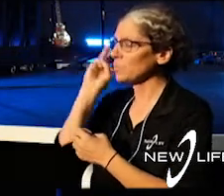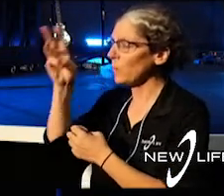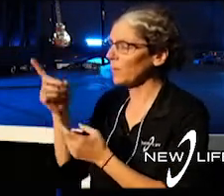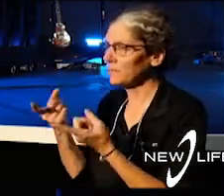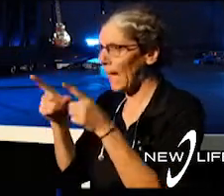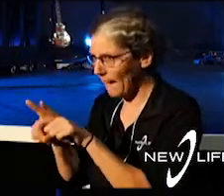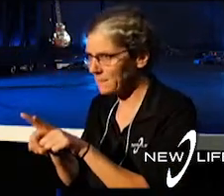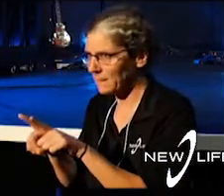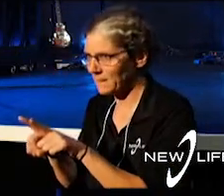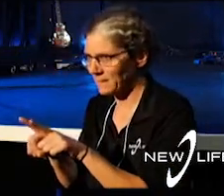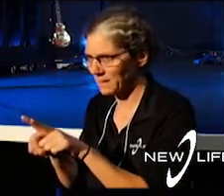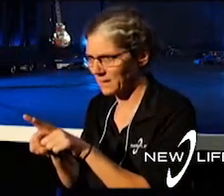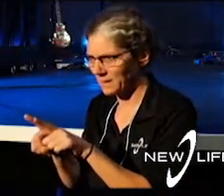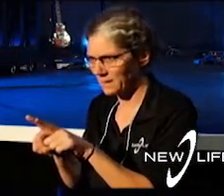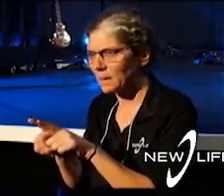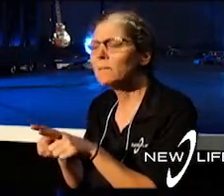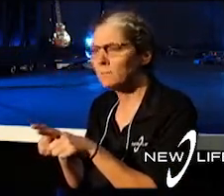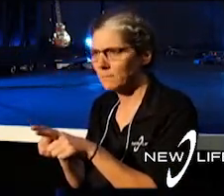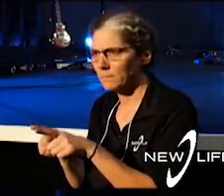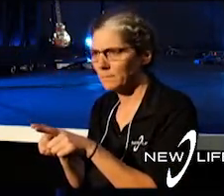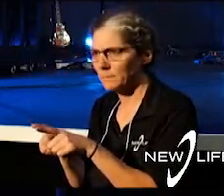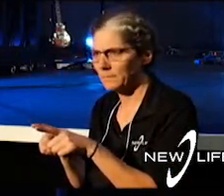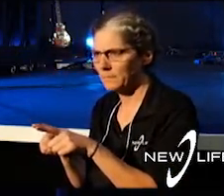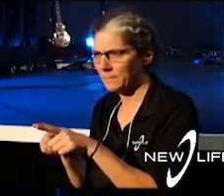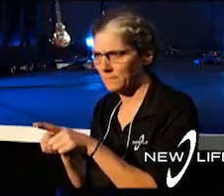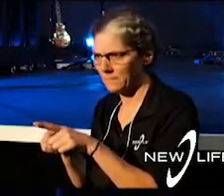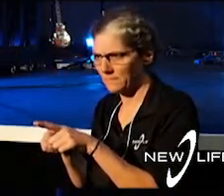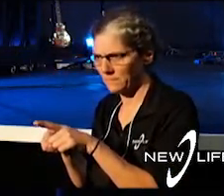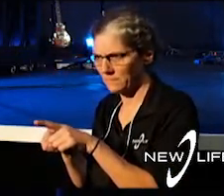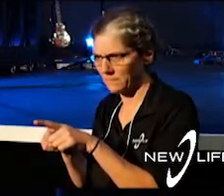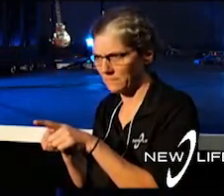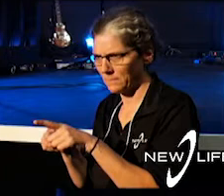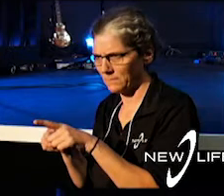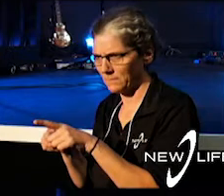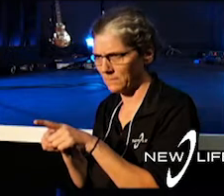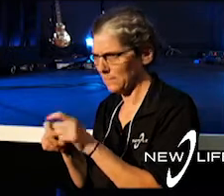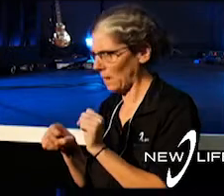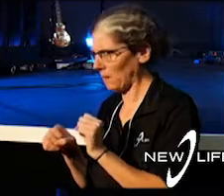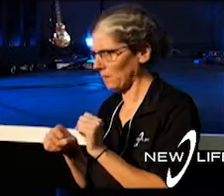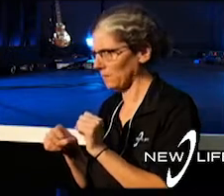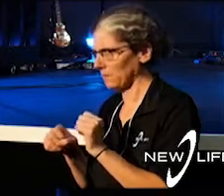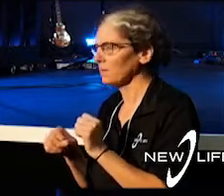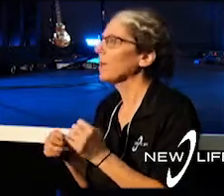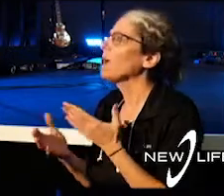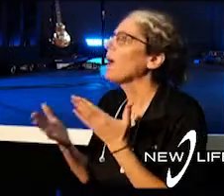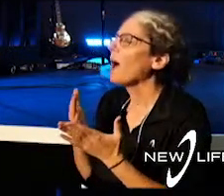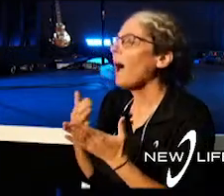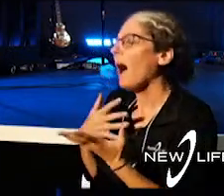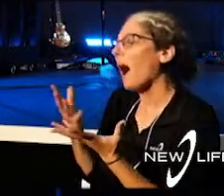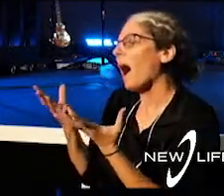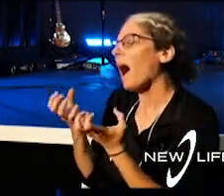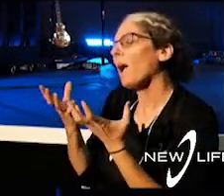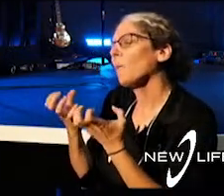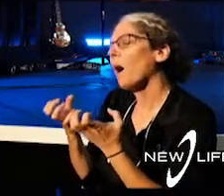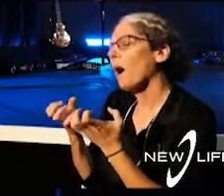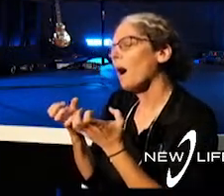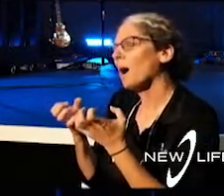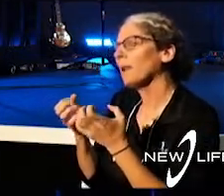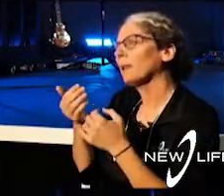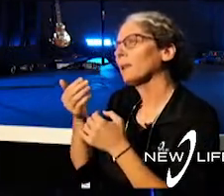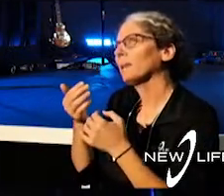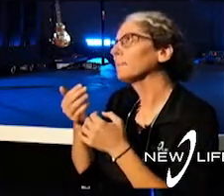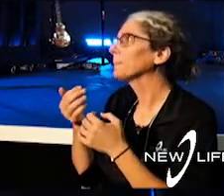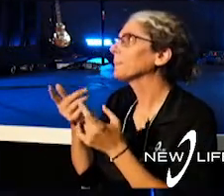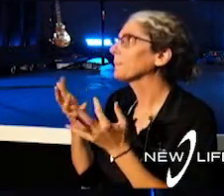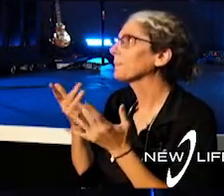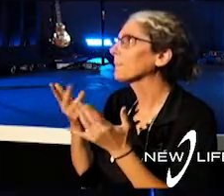person, there's this situation, and I'm feeling this way. And I feel so strongly, Lord, I feel like I'm right, I feel like I want it to go this way,